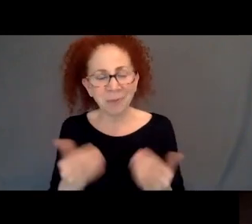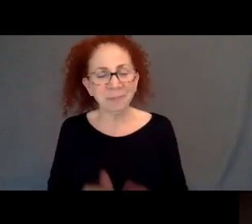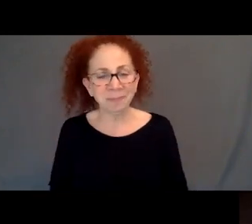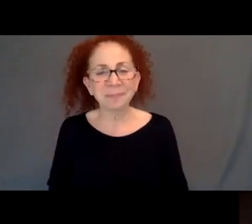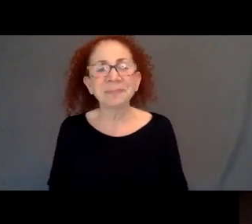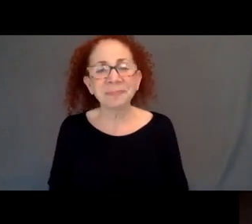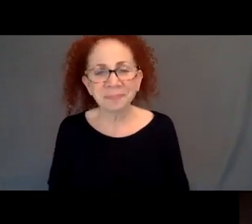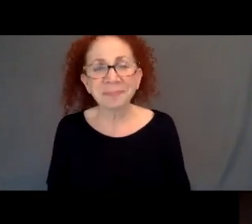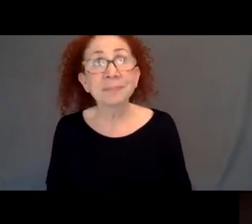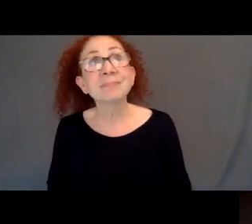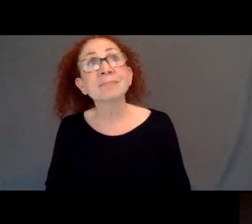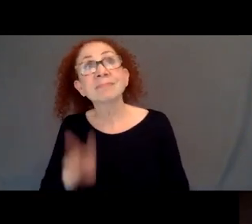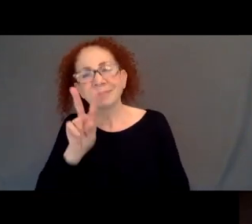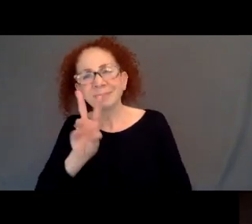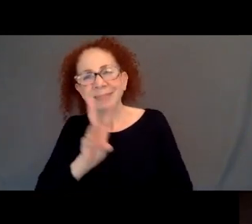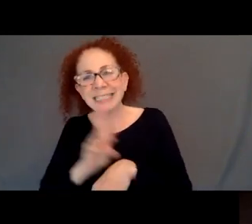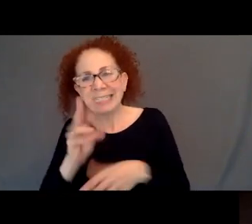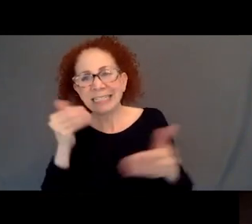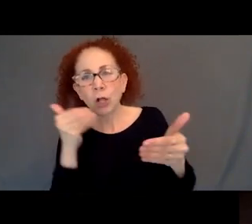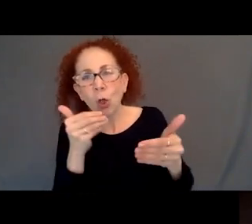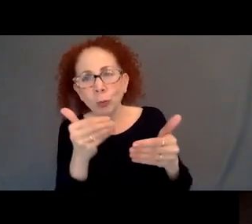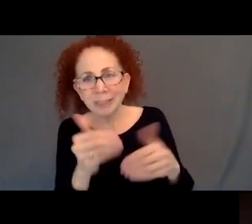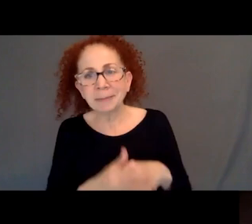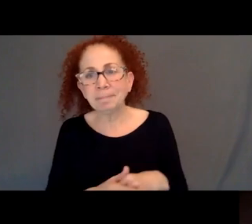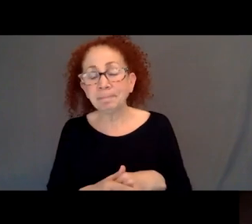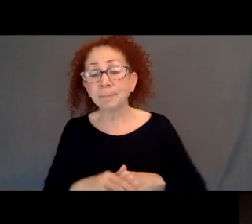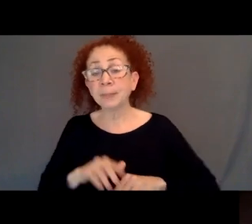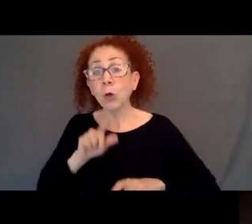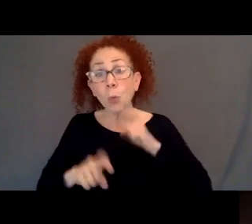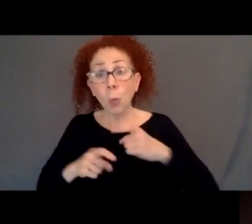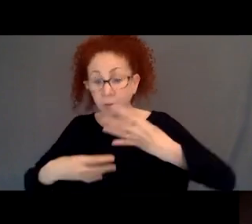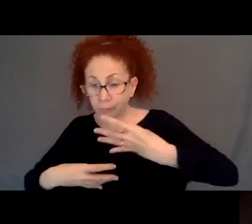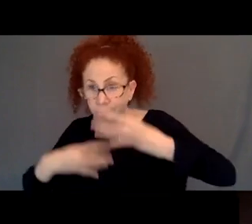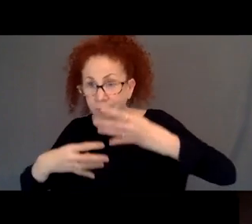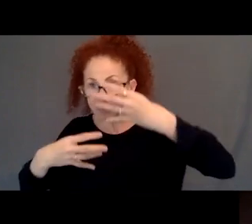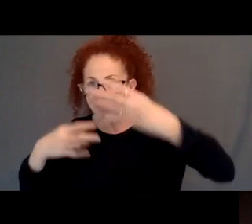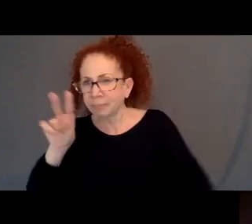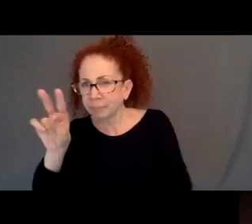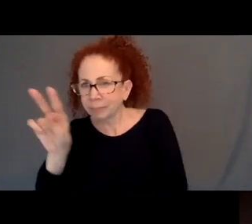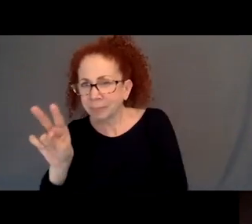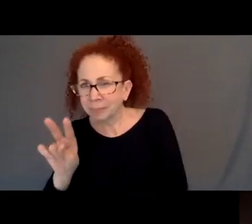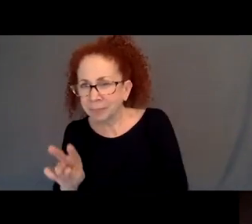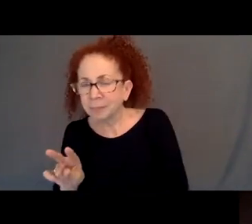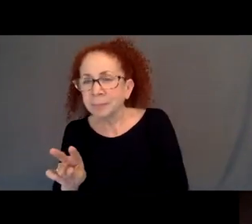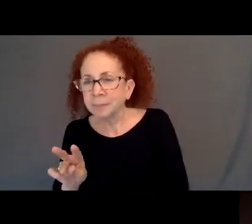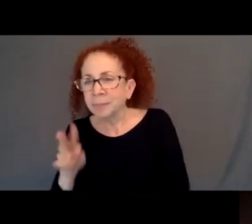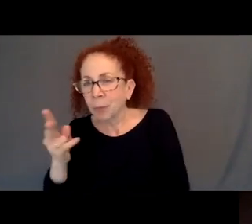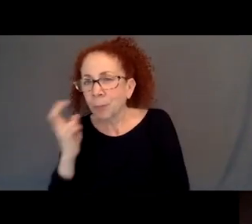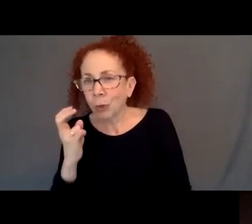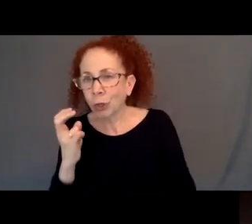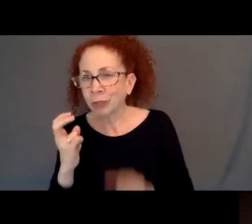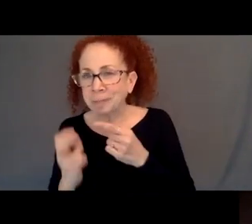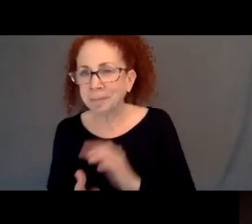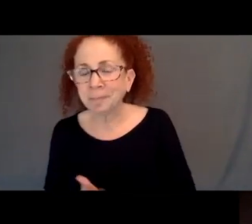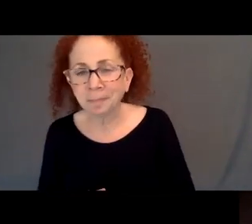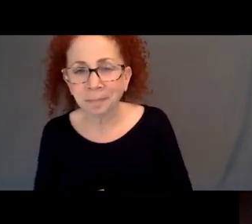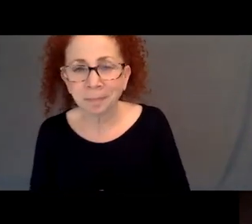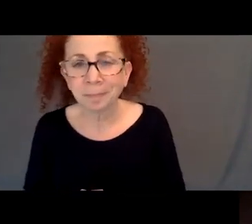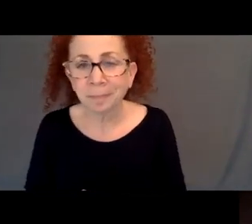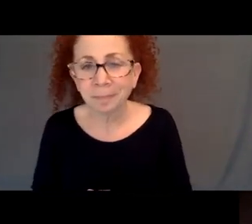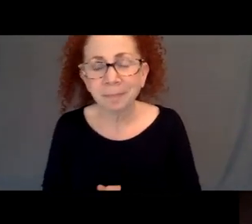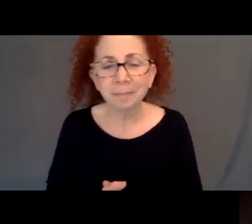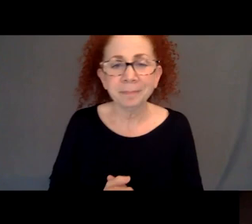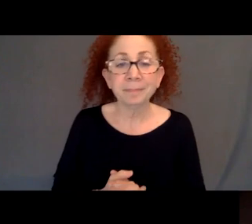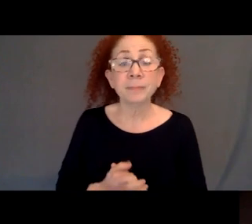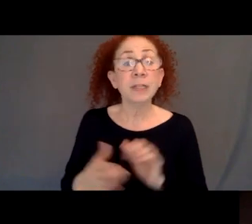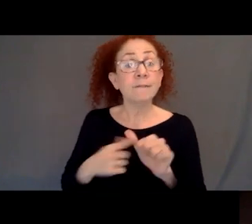closer to 6 p.m. And so I'm pulling up the questions that have come from the audience's thoughts.